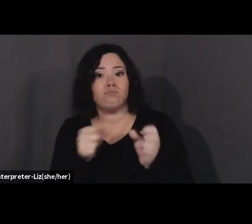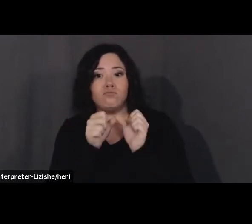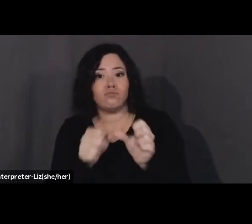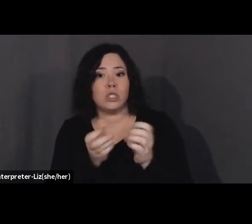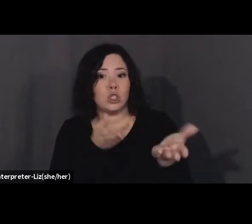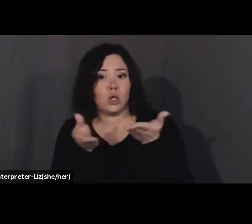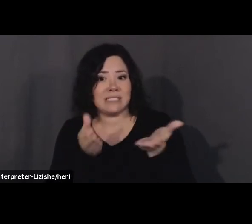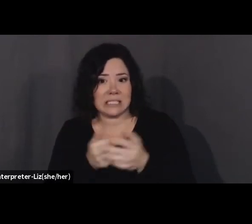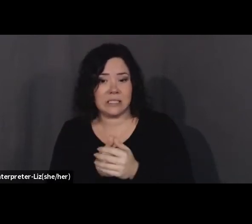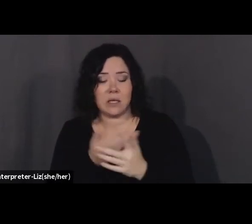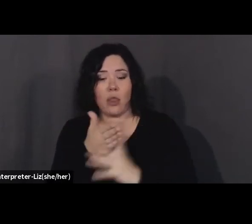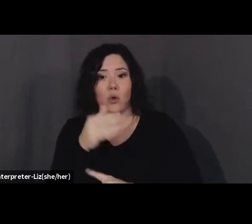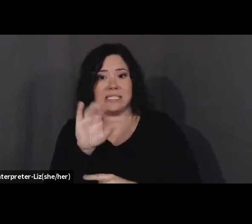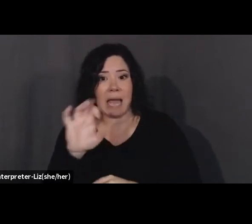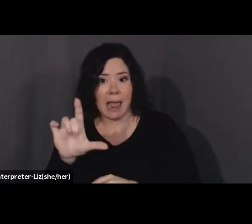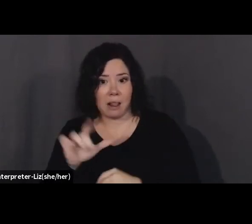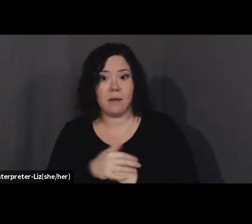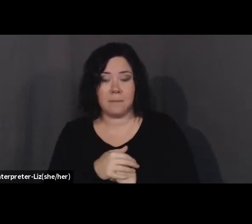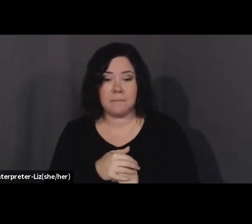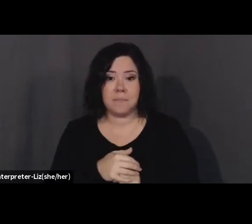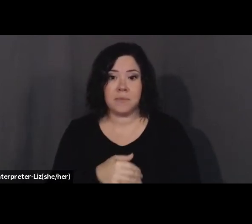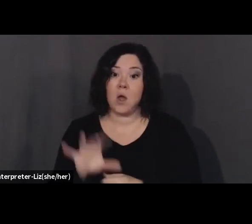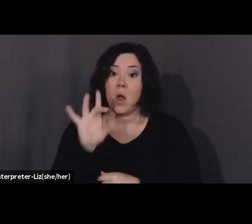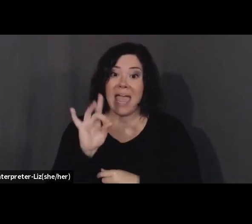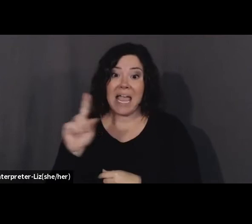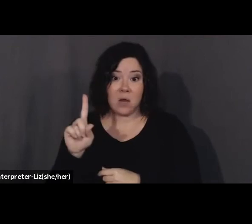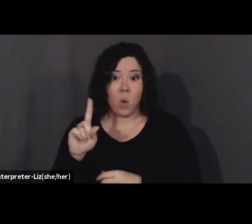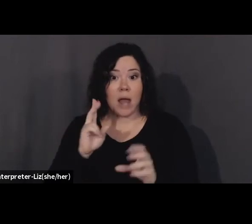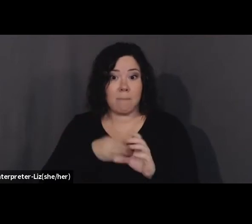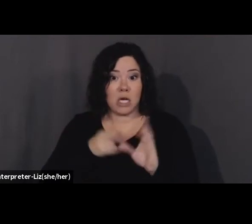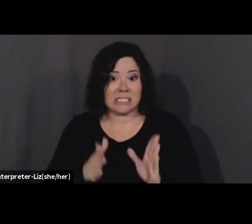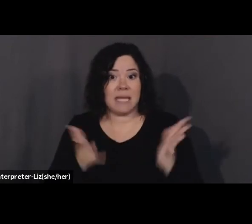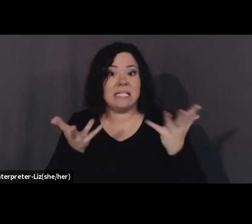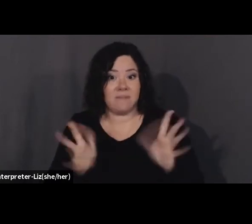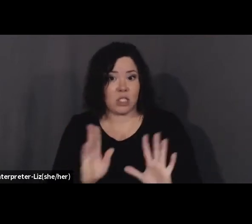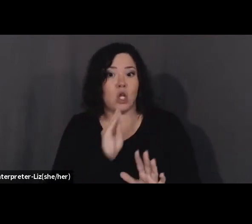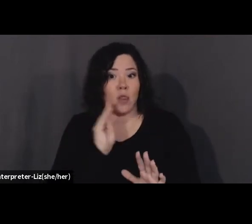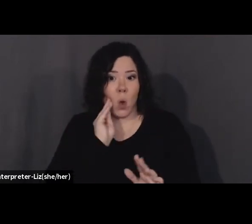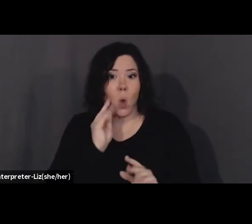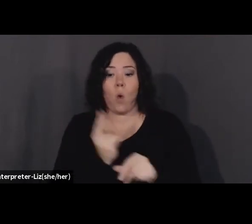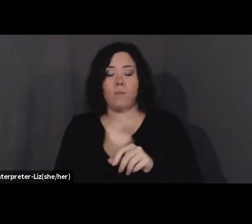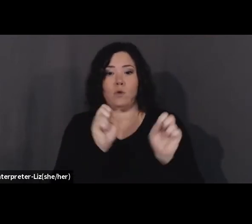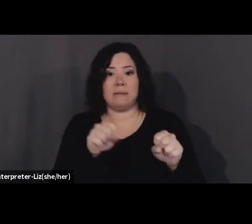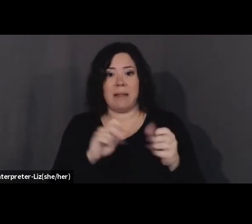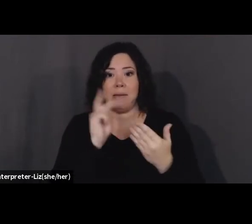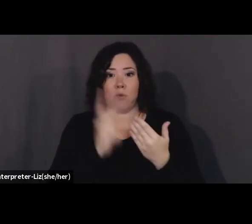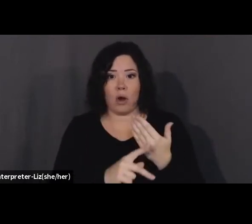had 81 participants, consumers, complete the home usability program.